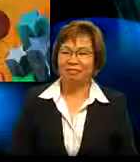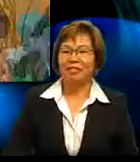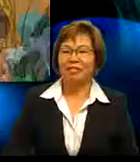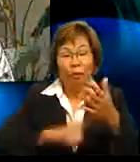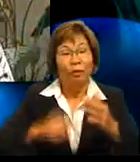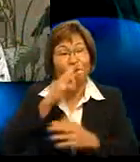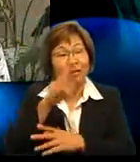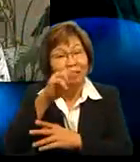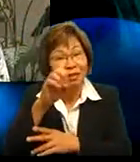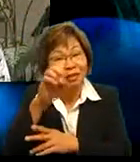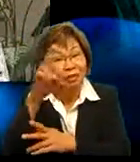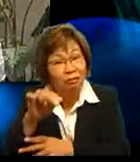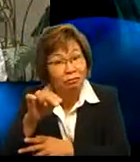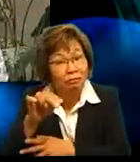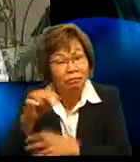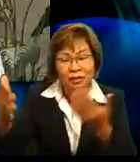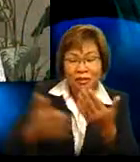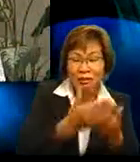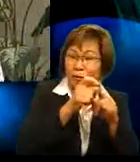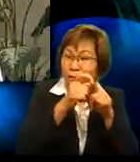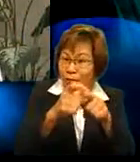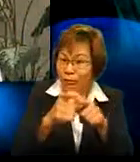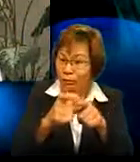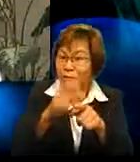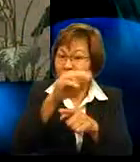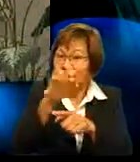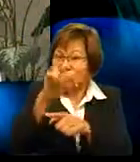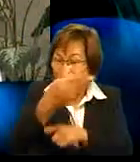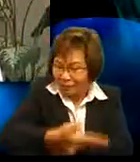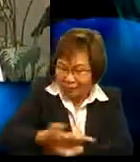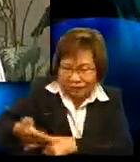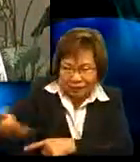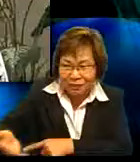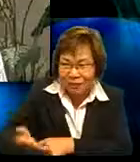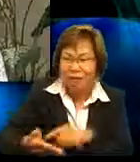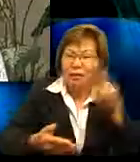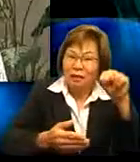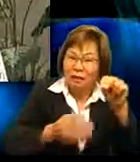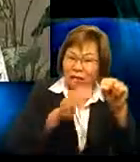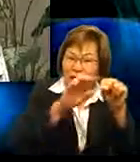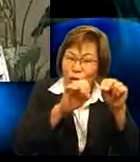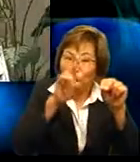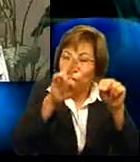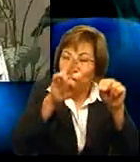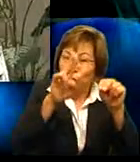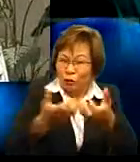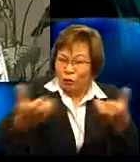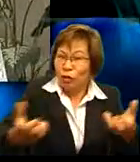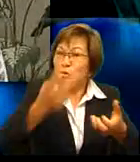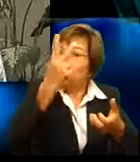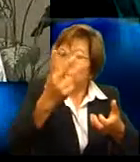What are nouns? In simple terms, nouns are things. Nouns are divided